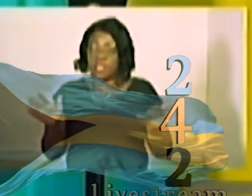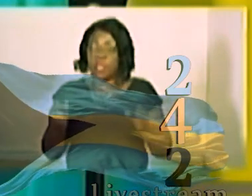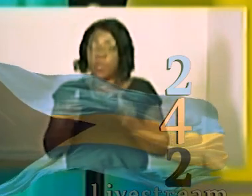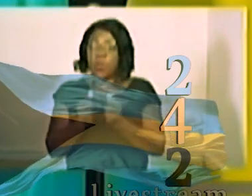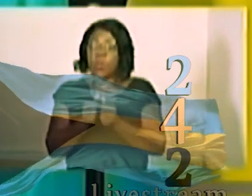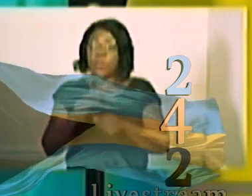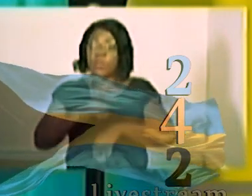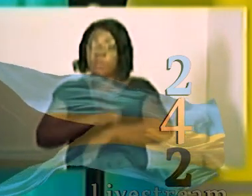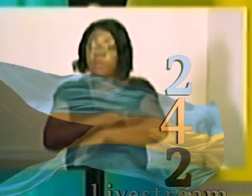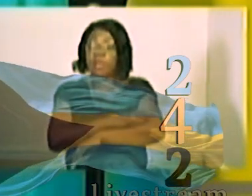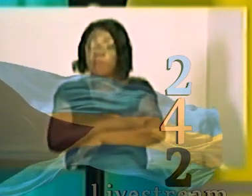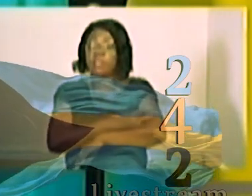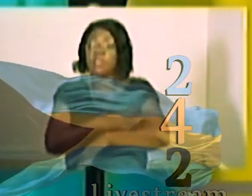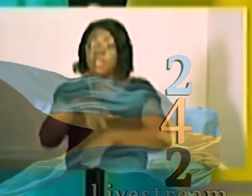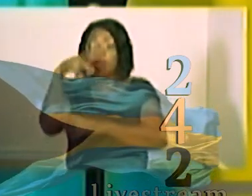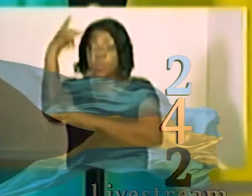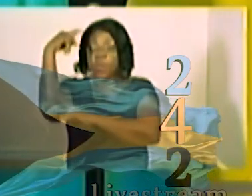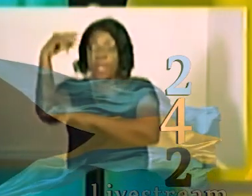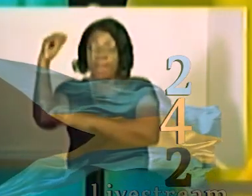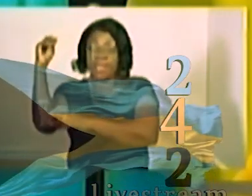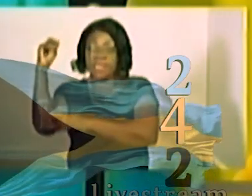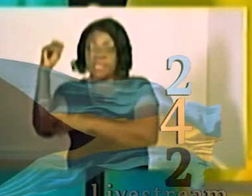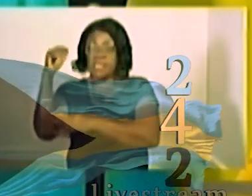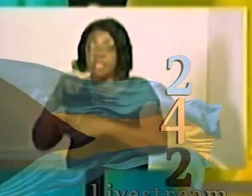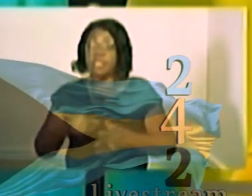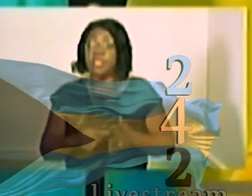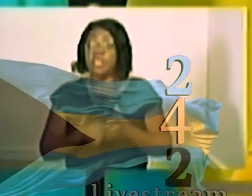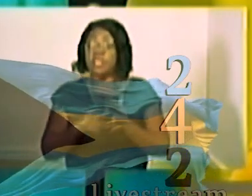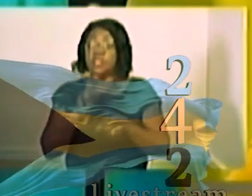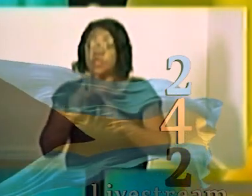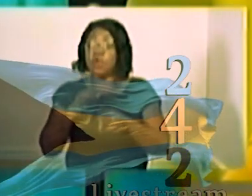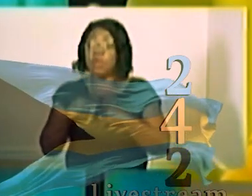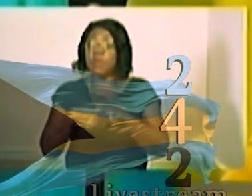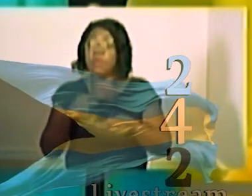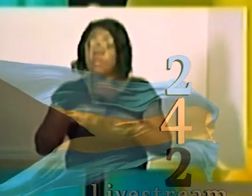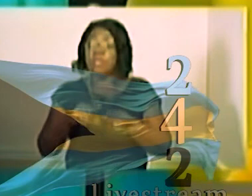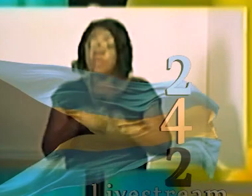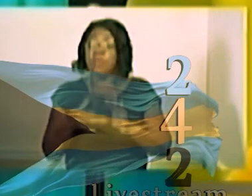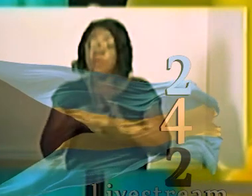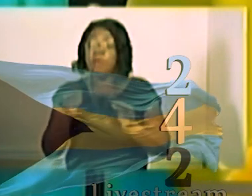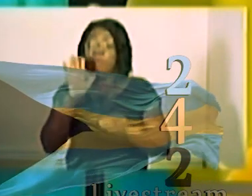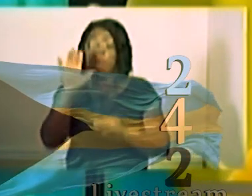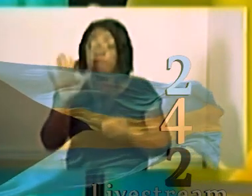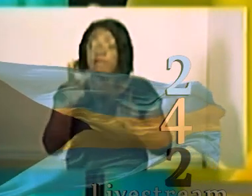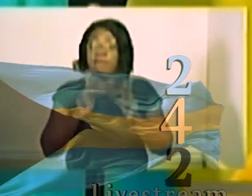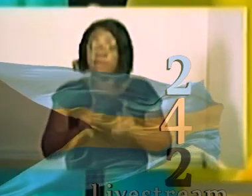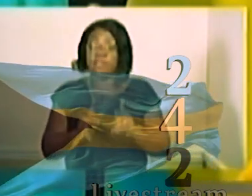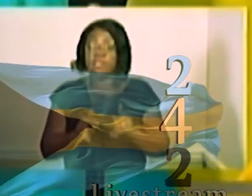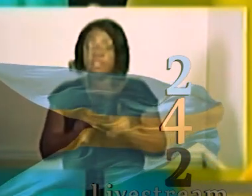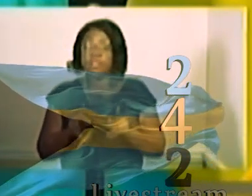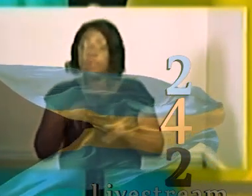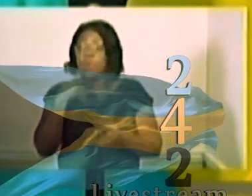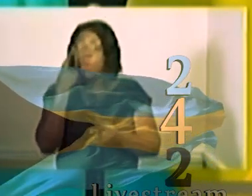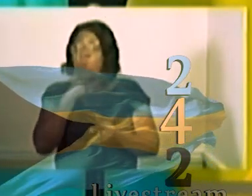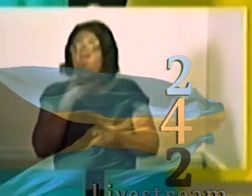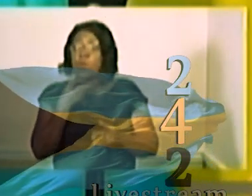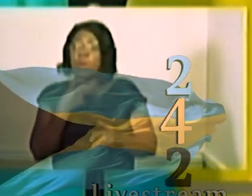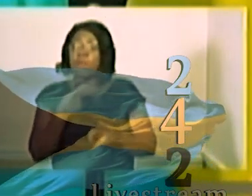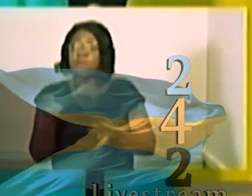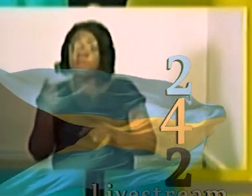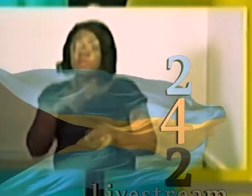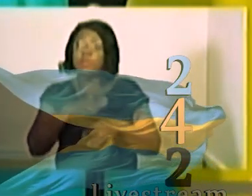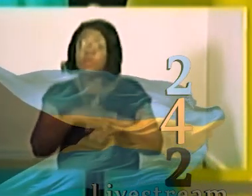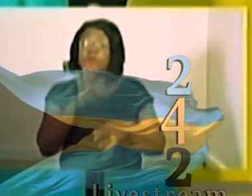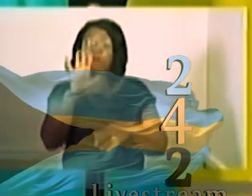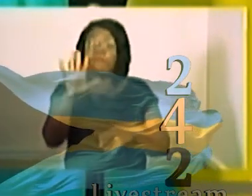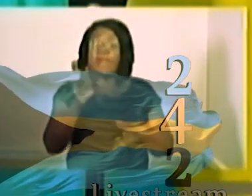The Prime Minister's indicated the data on the 500 individuals who have returned on the 5